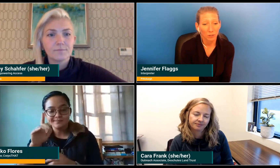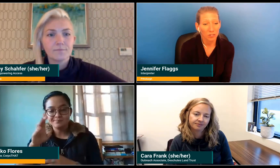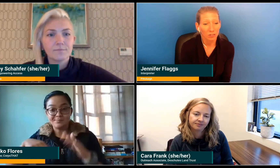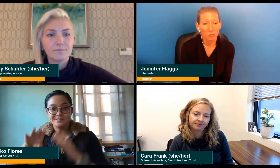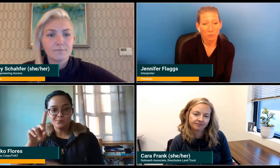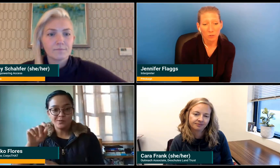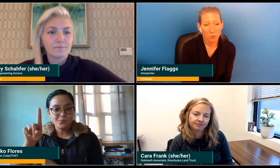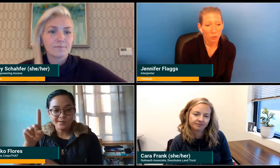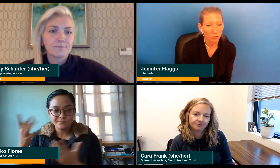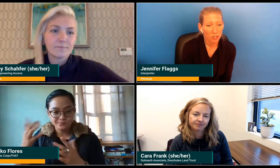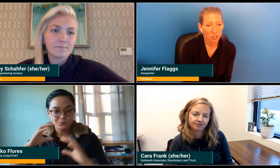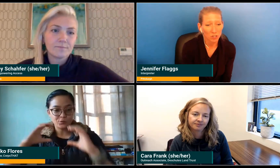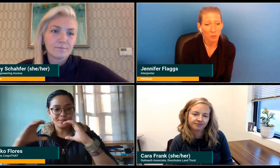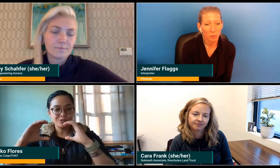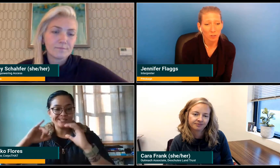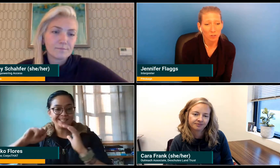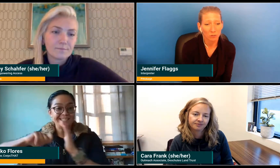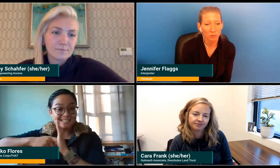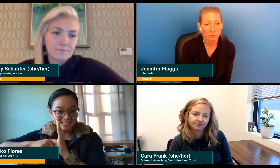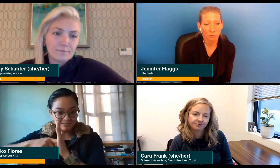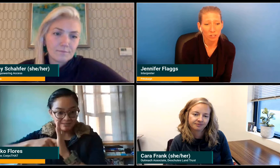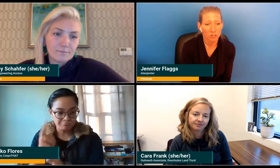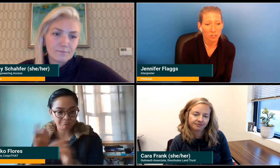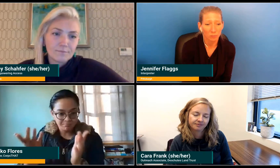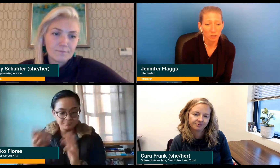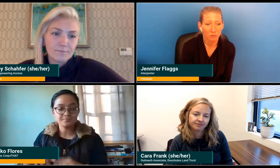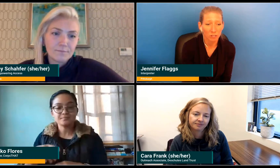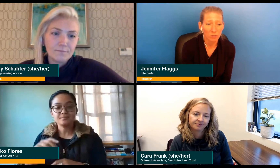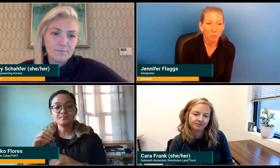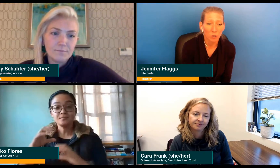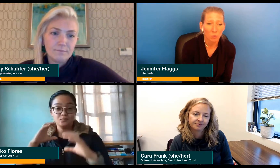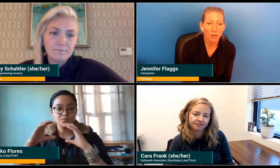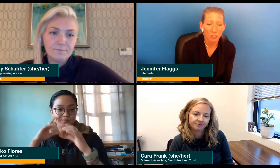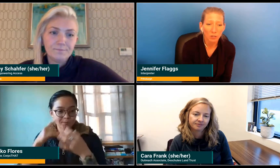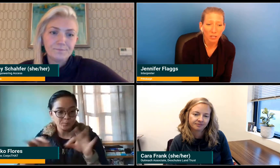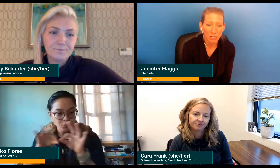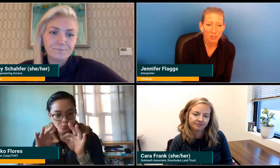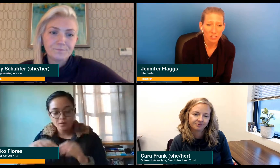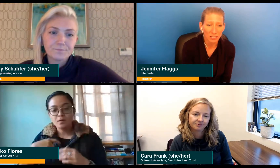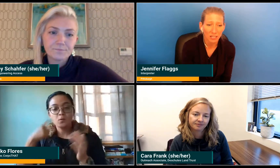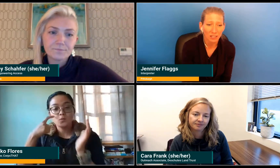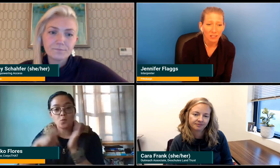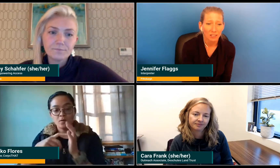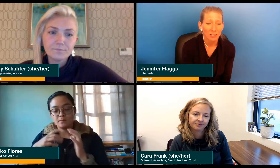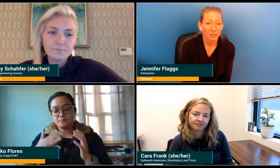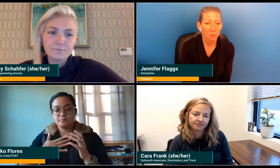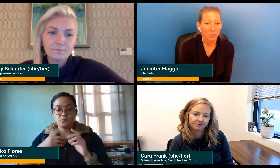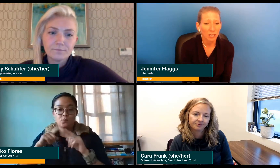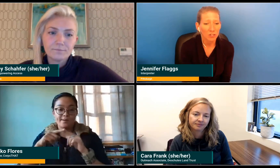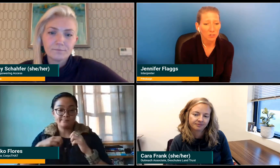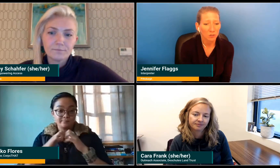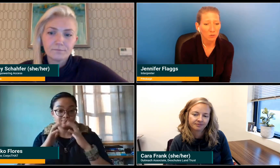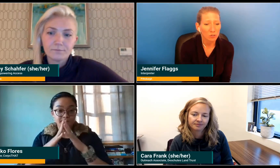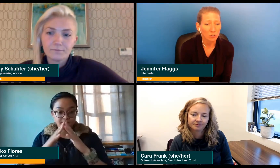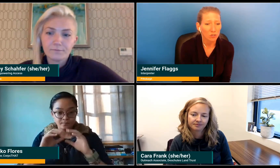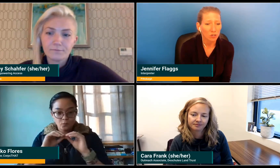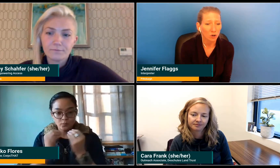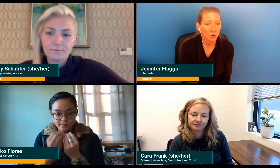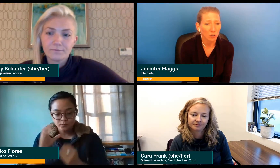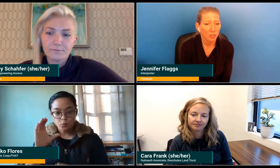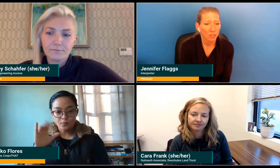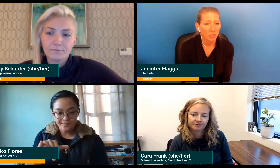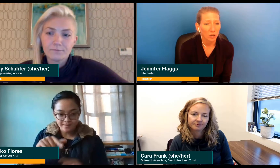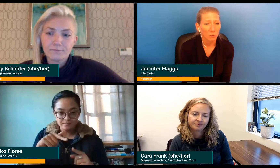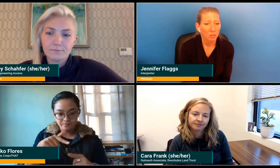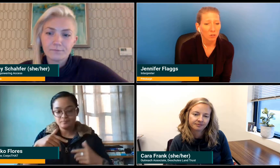working personally, whether it's a work relationship or a personal relationship, relation 101, communication is key. Communication is crucial.